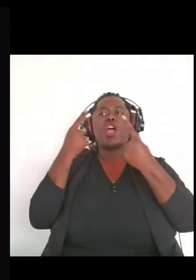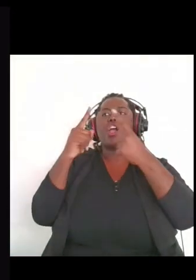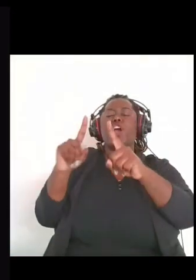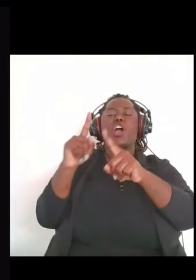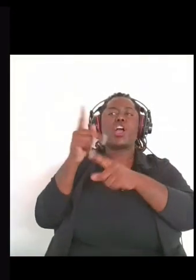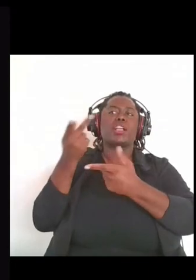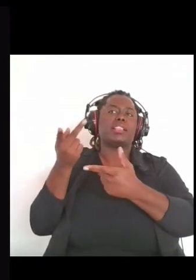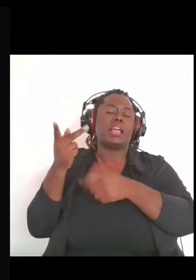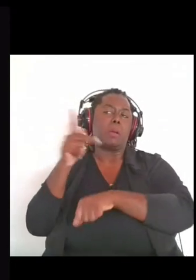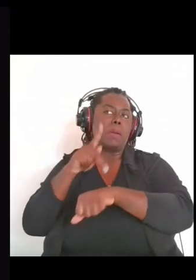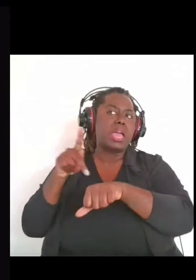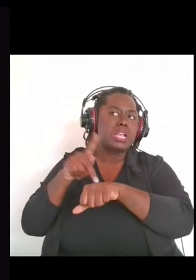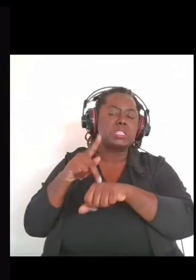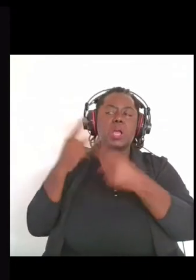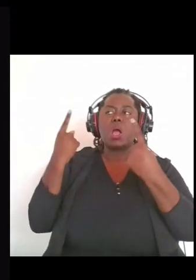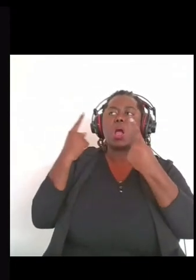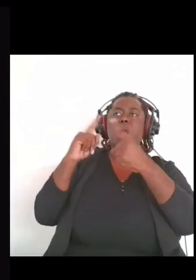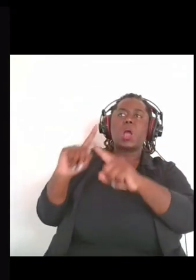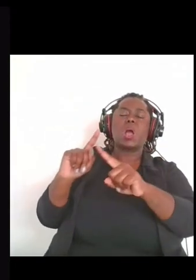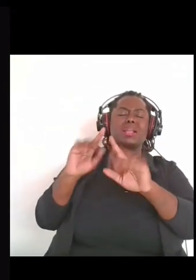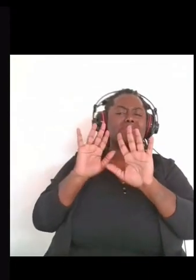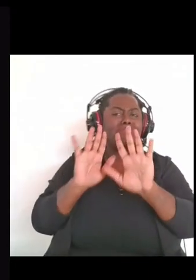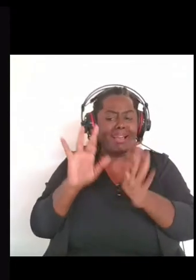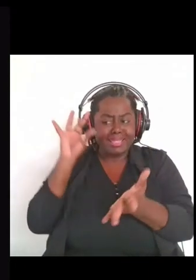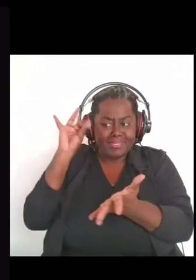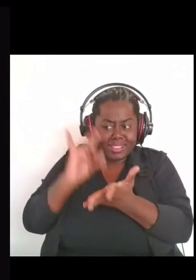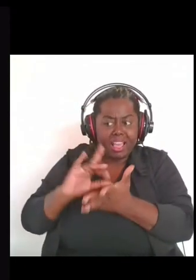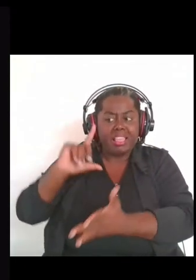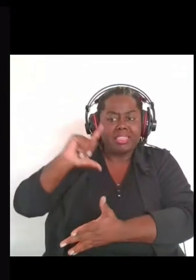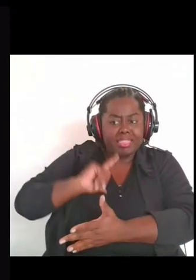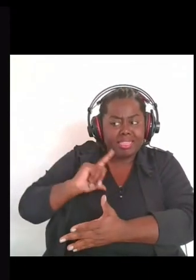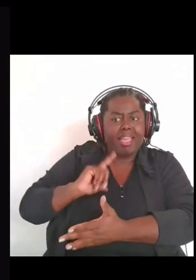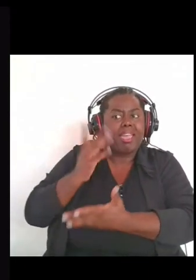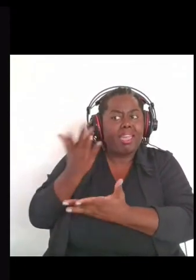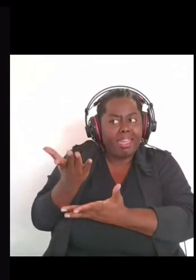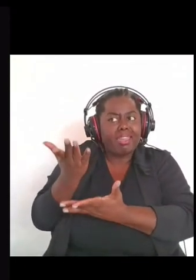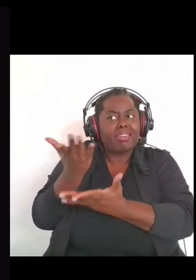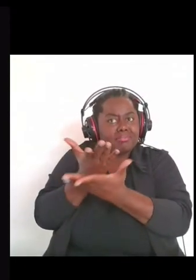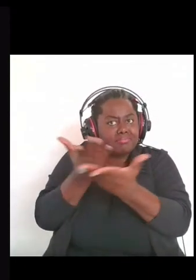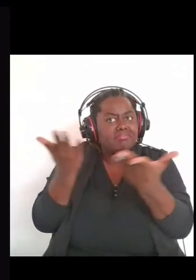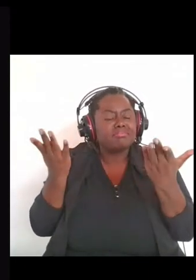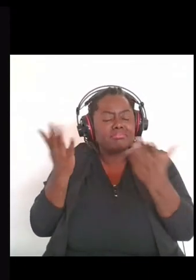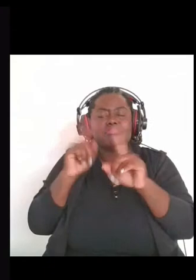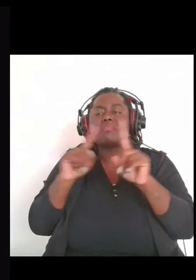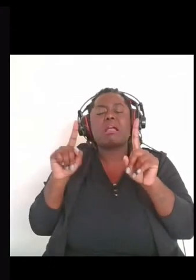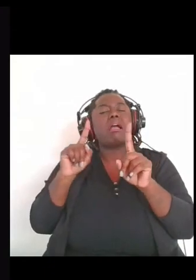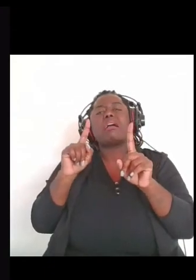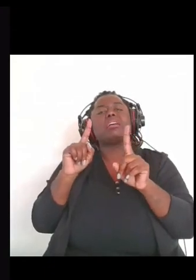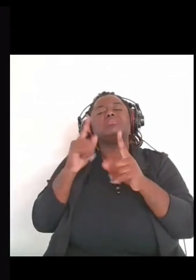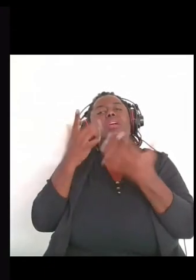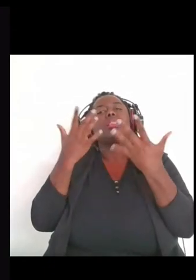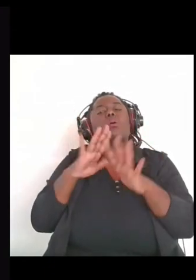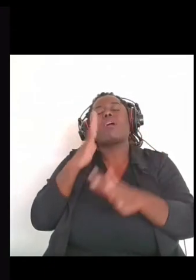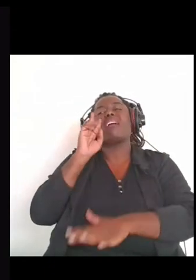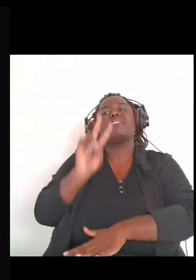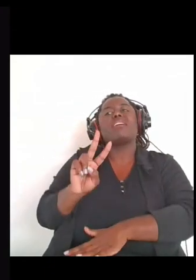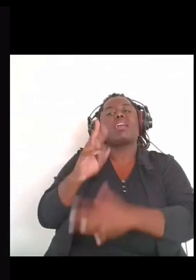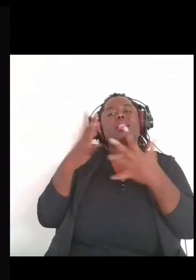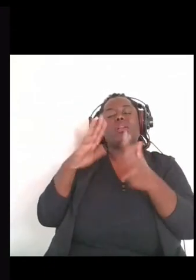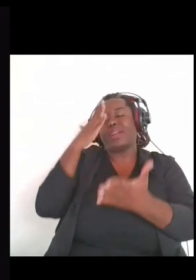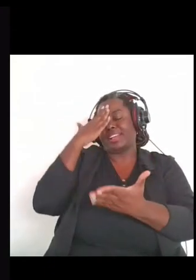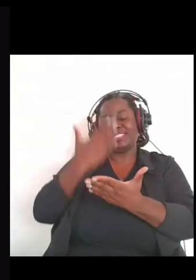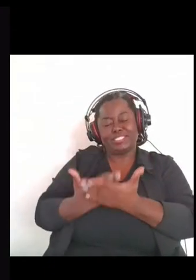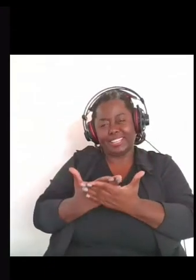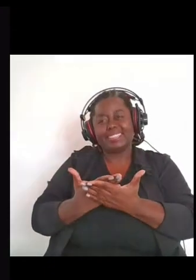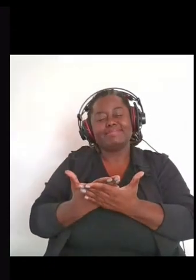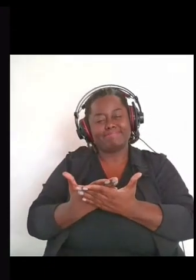that so it is definitely uh extremely challenging especially with the context of queer